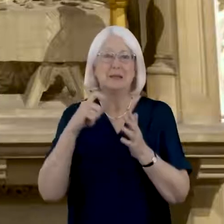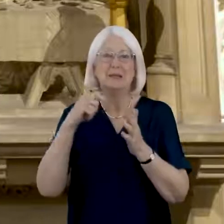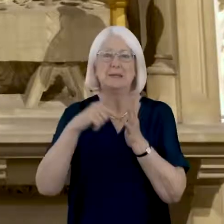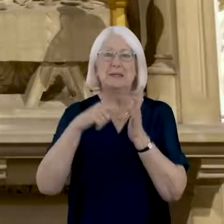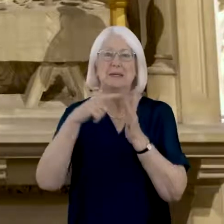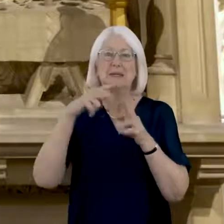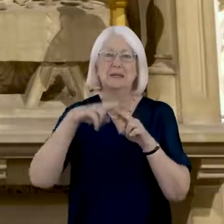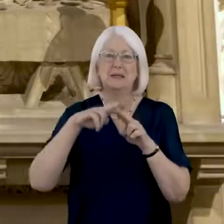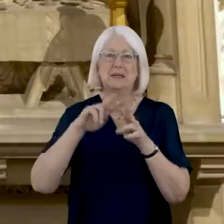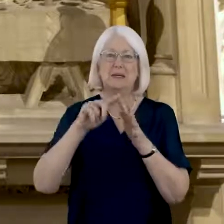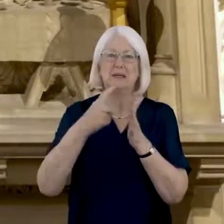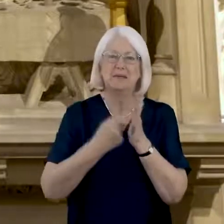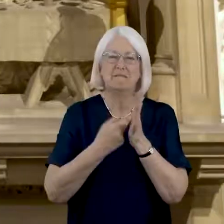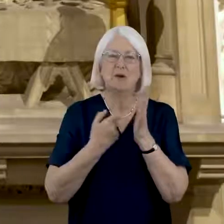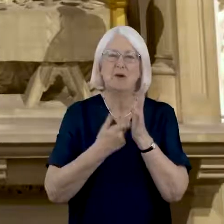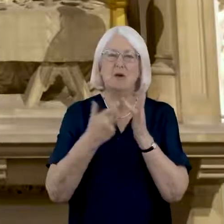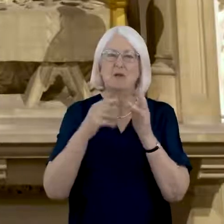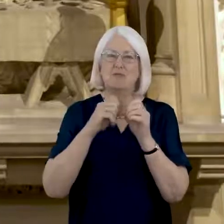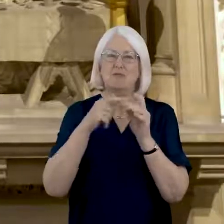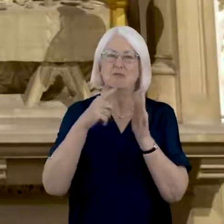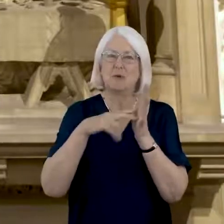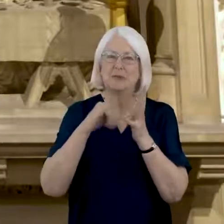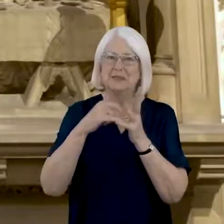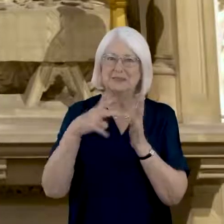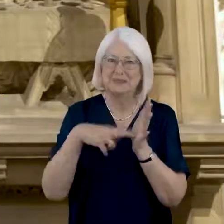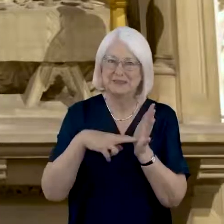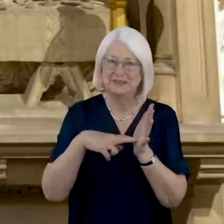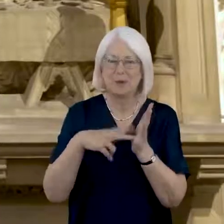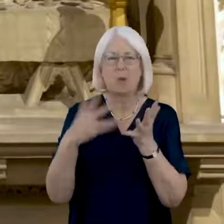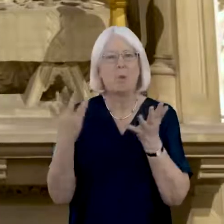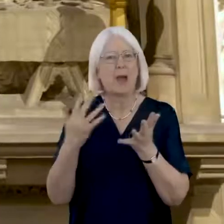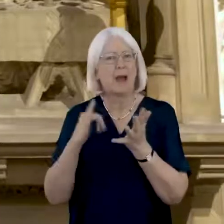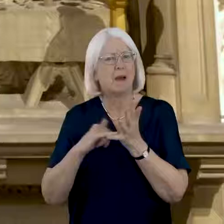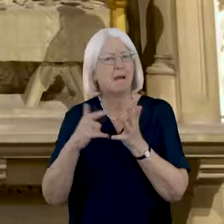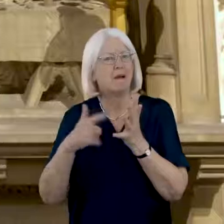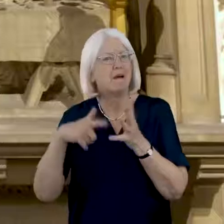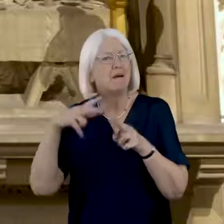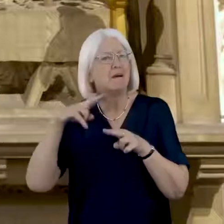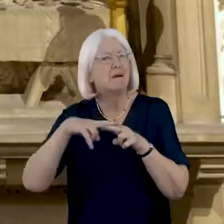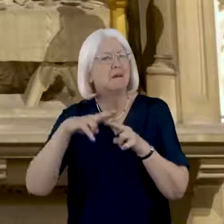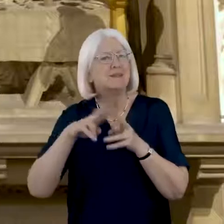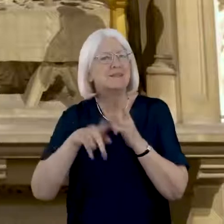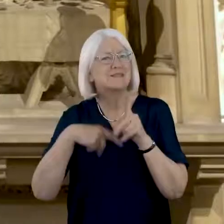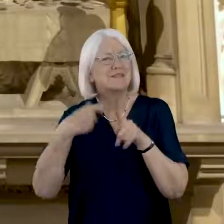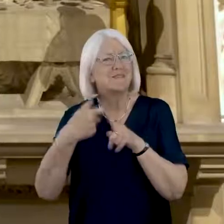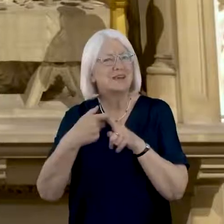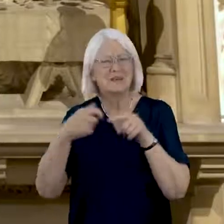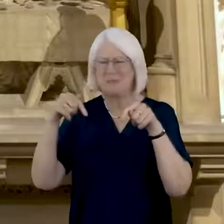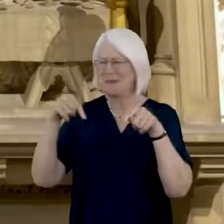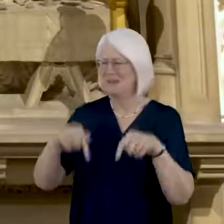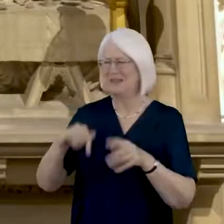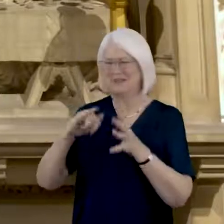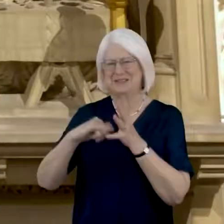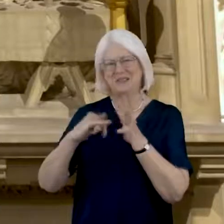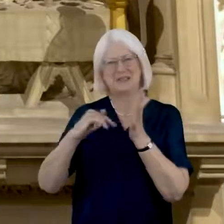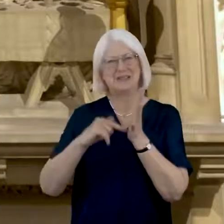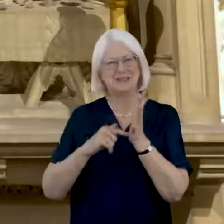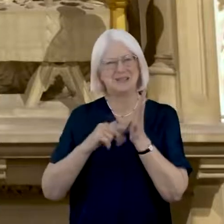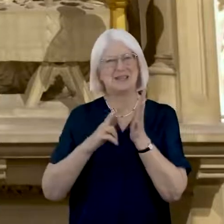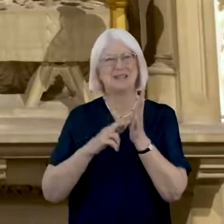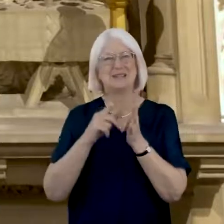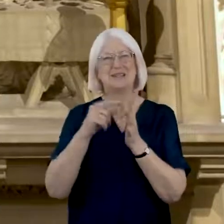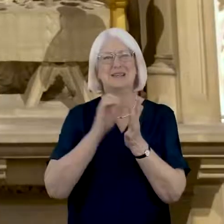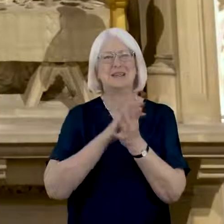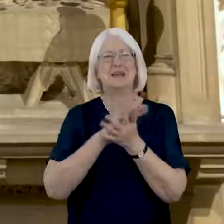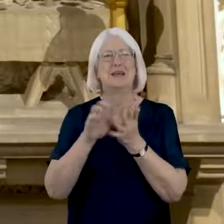of four rural parishes in Suffolk. Today's service is being filmed at St Nicholas Church, Rattleston, and we are looking